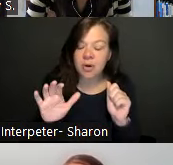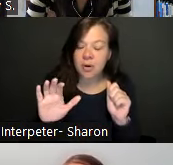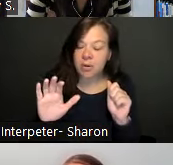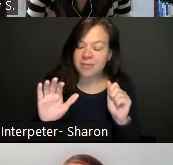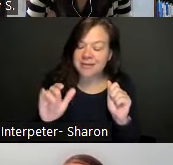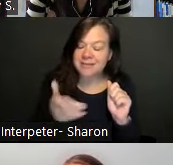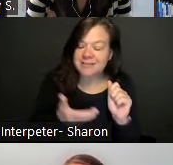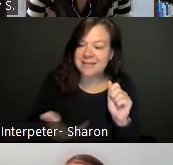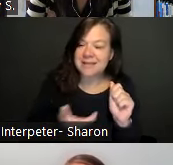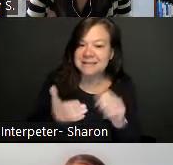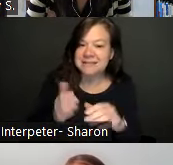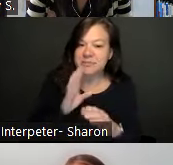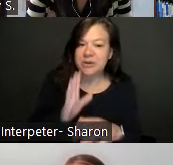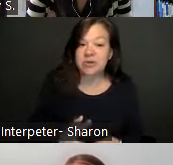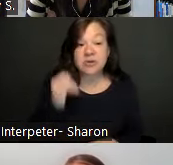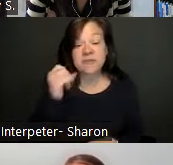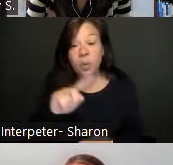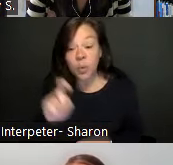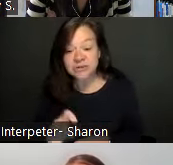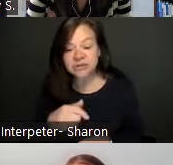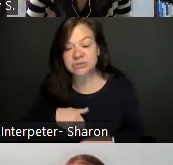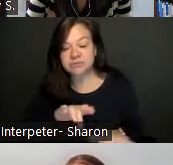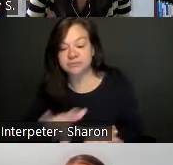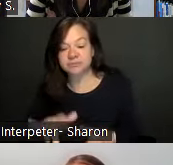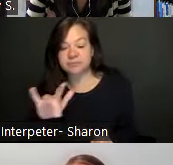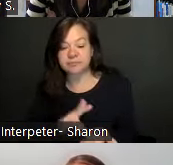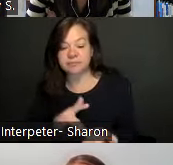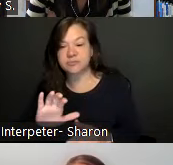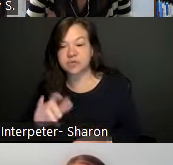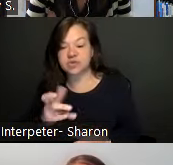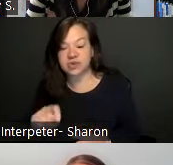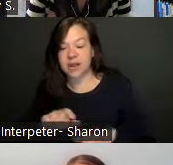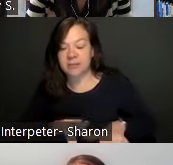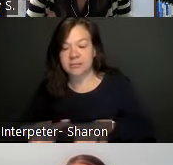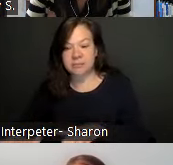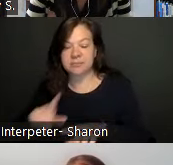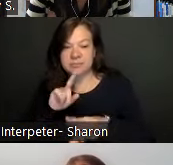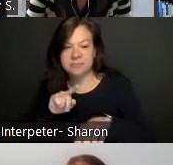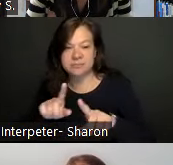for our guest speaker, you may use the chat feature, which is located at the bottom of your screen. We'll have time for it in the end.